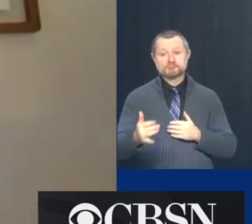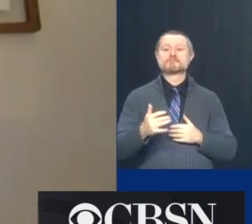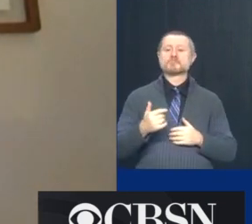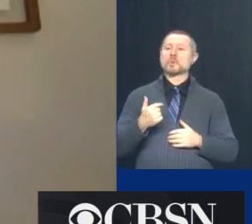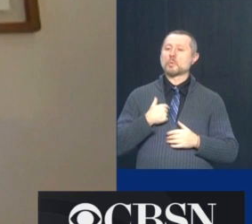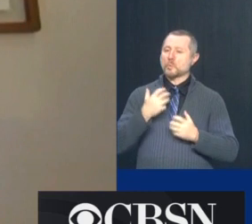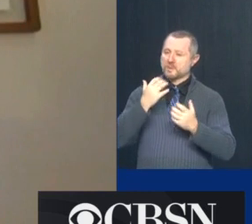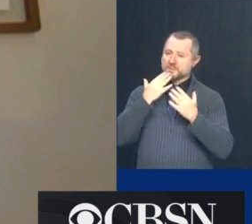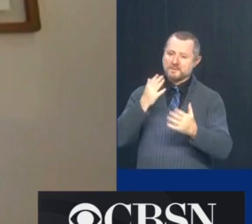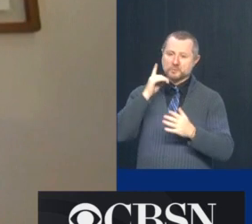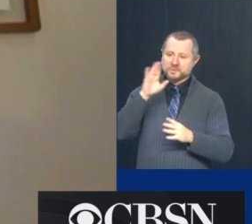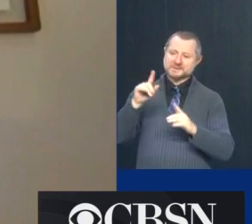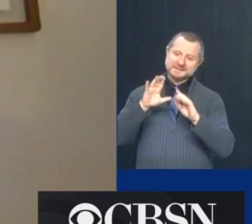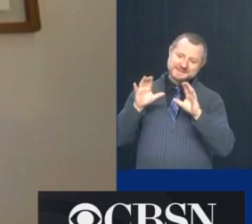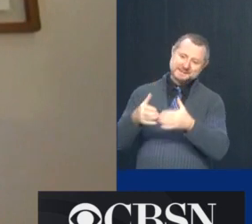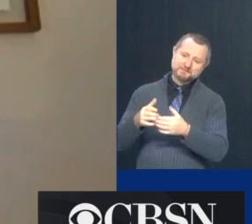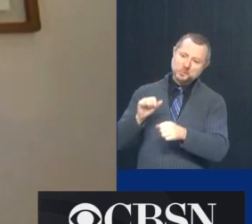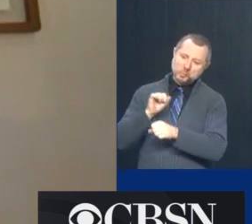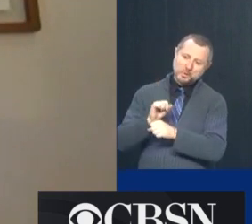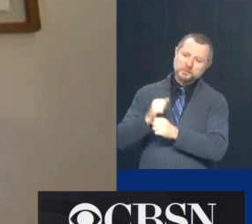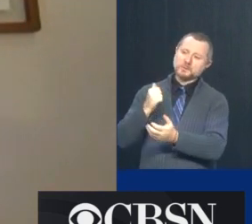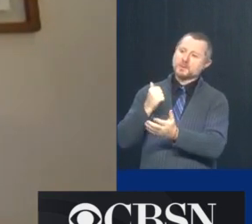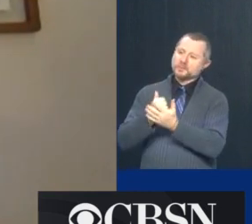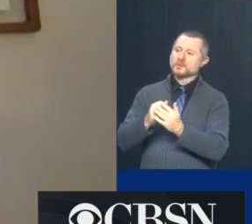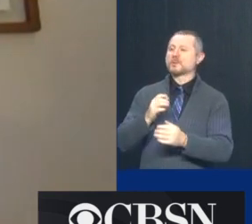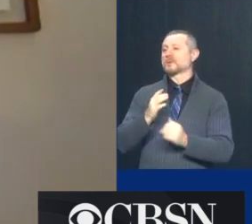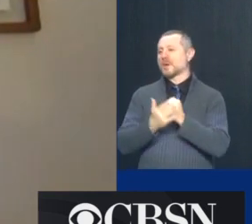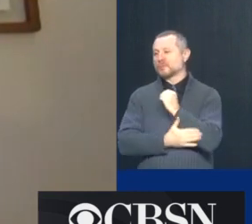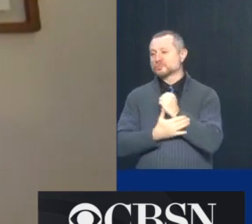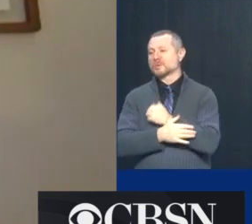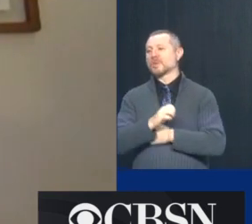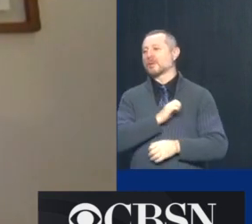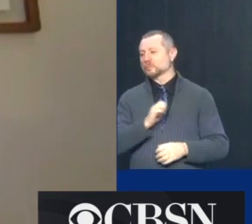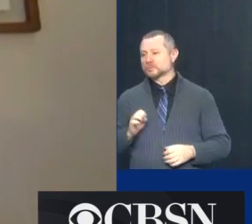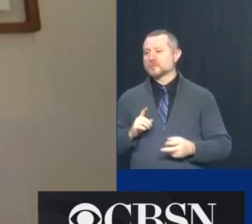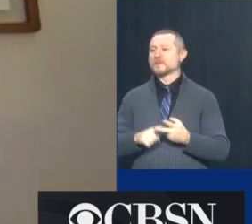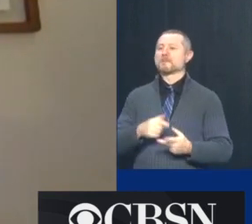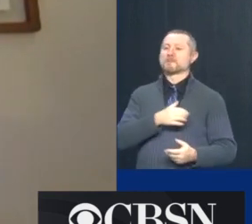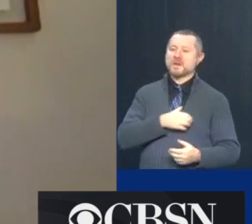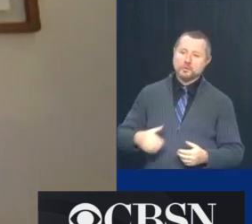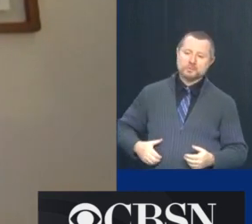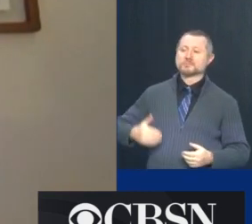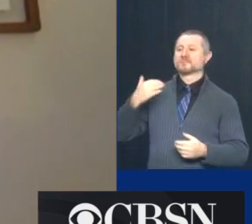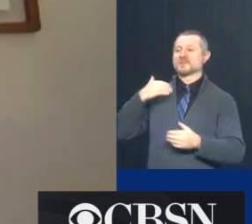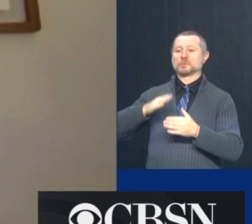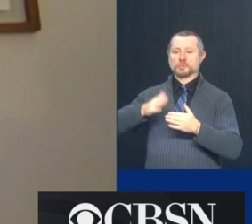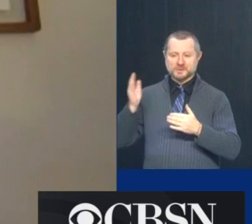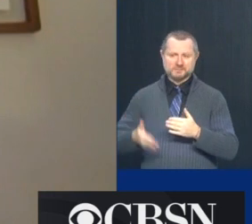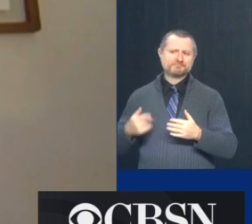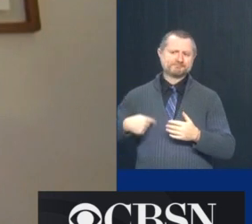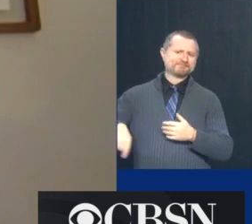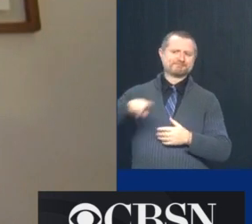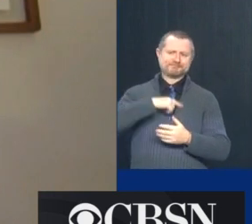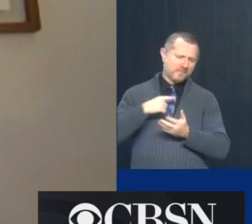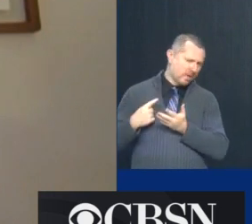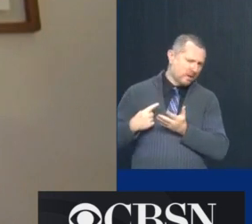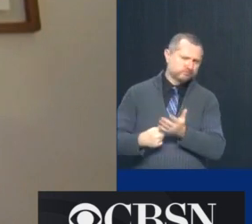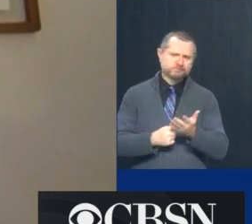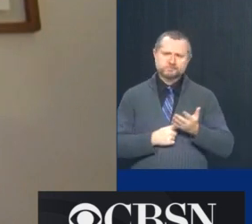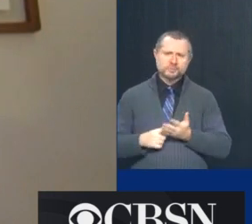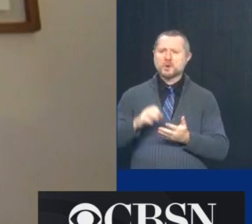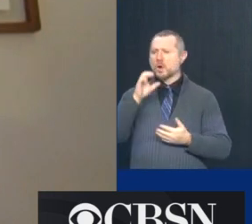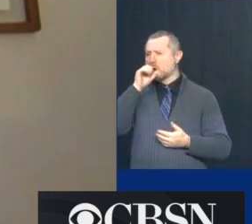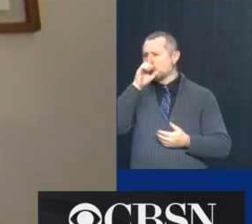for working with the county executives and the mayor over the weekend to look at the orange zone protocols so we can do it in a